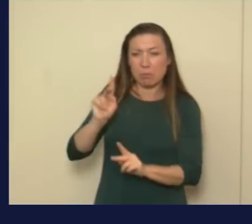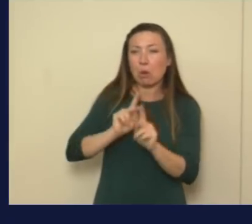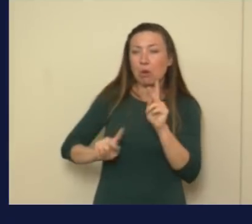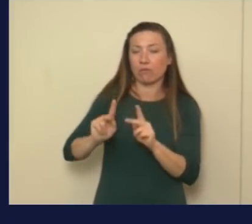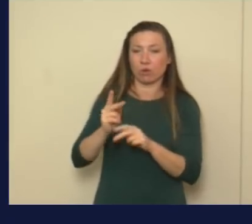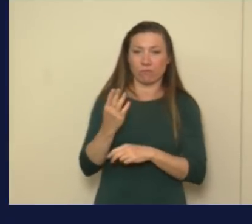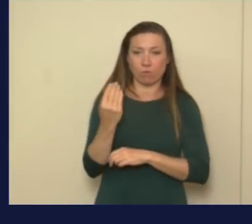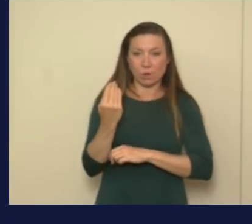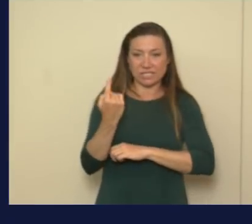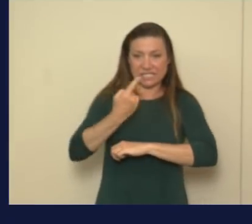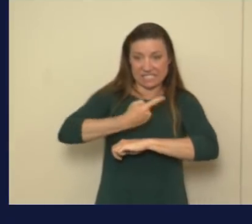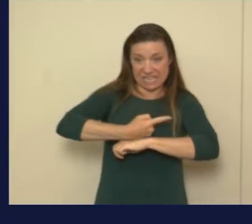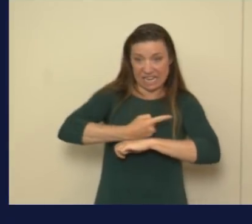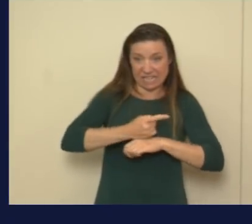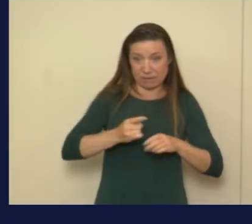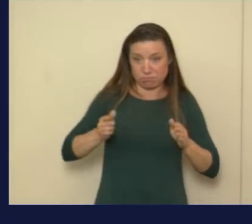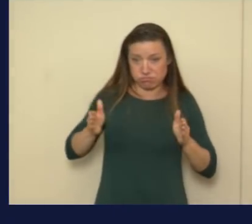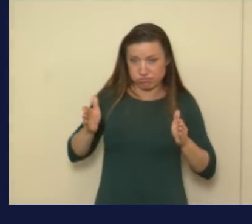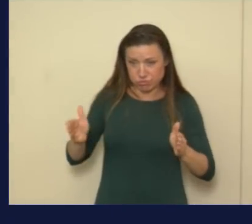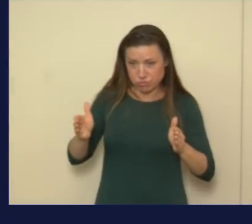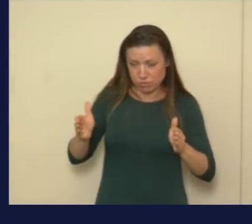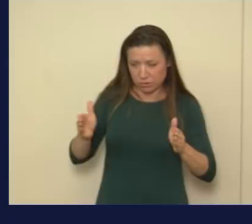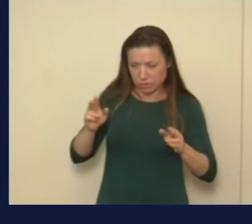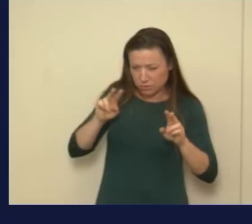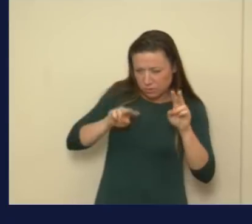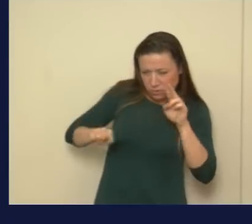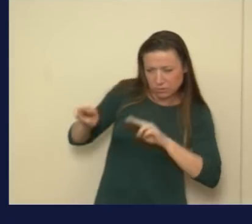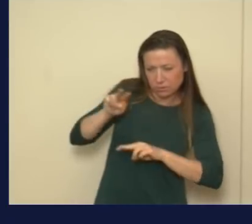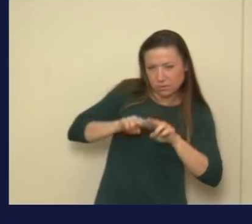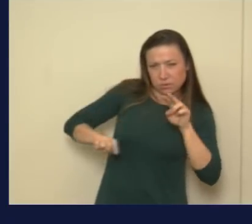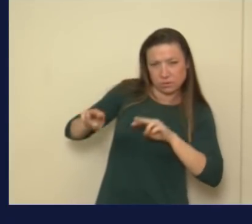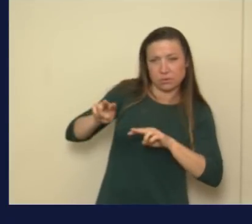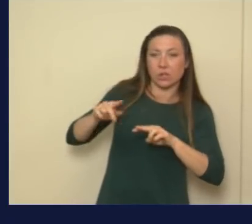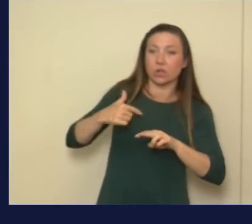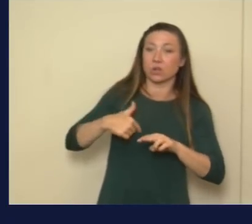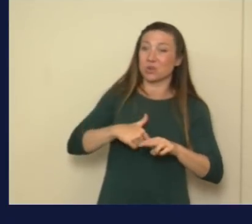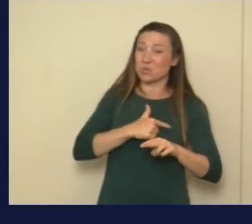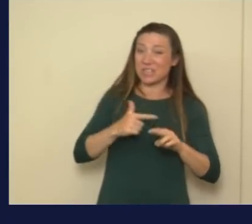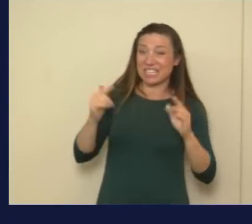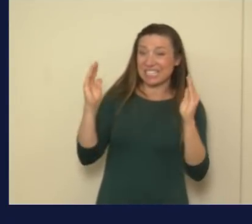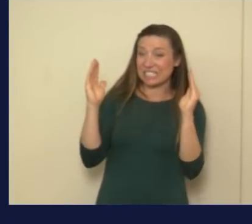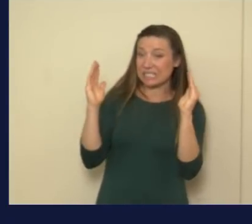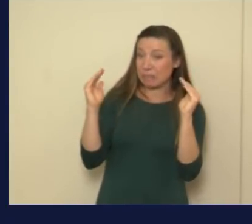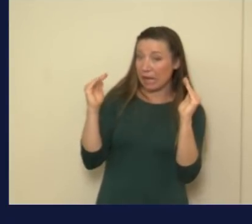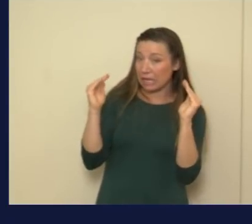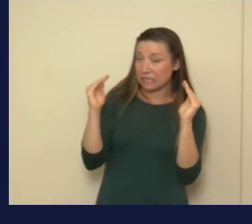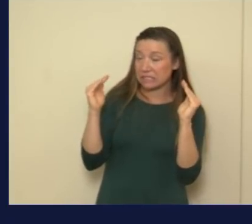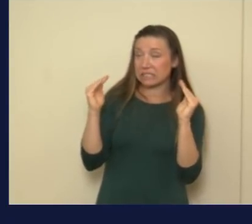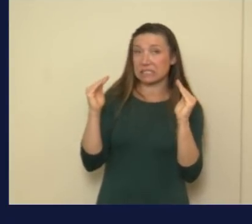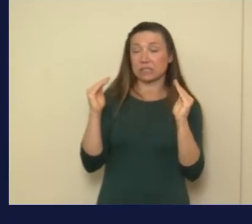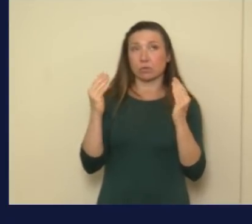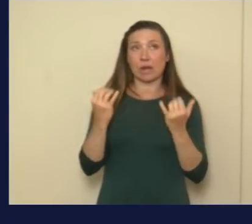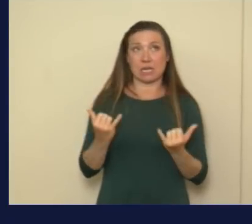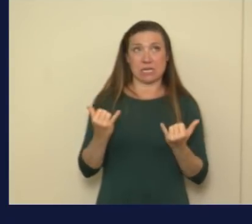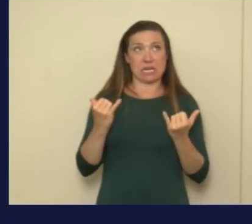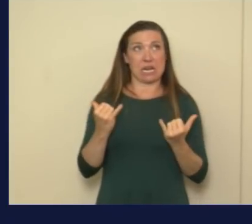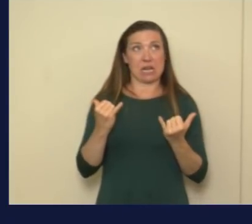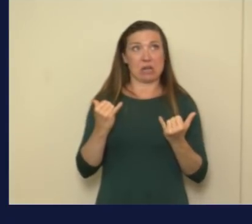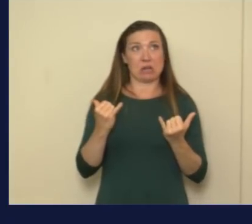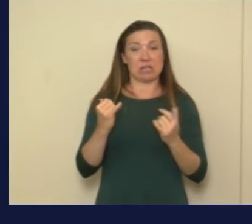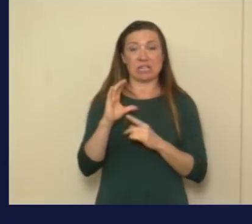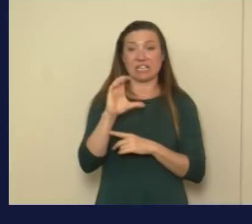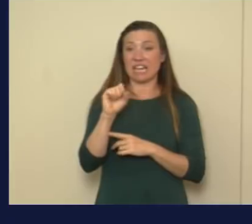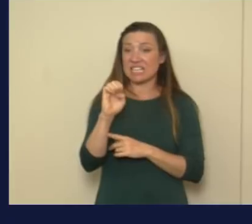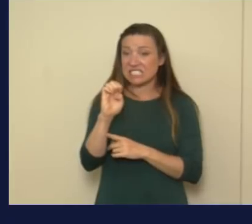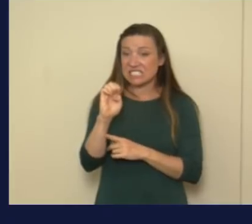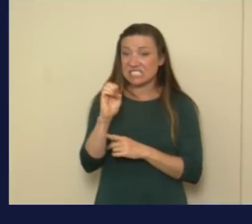show you what's going on. We do expect our cases to be at, they're at 130. They're down